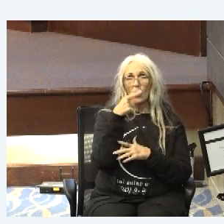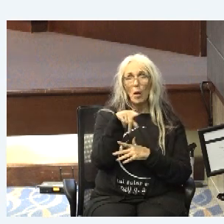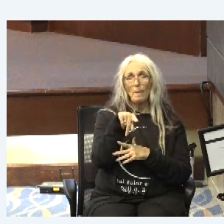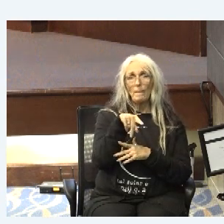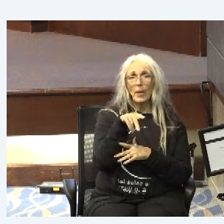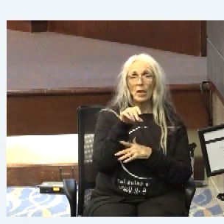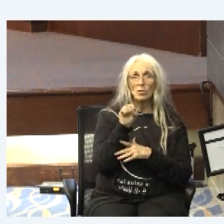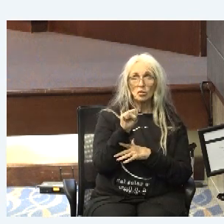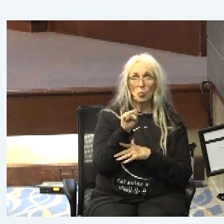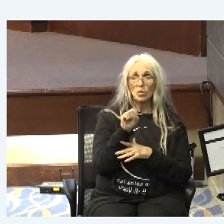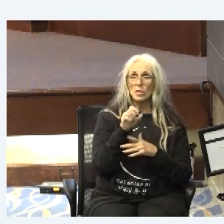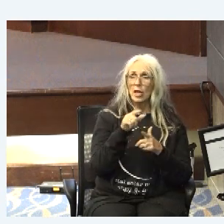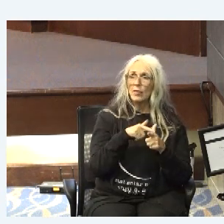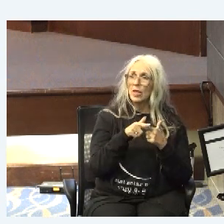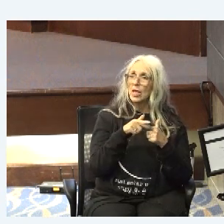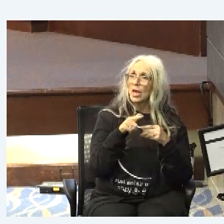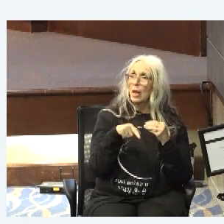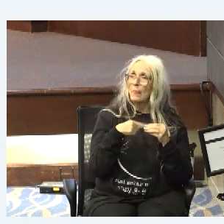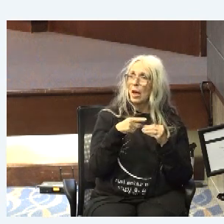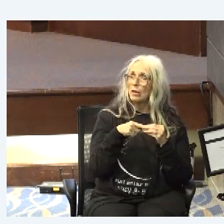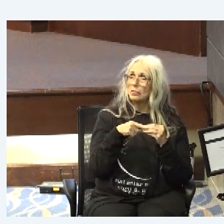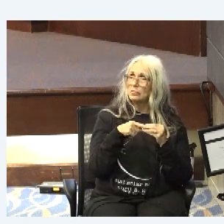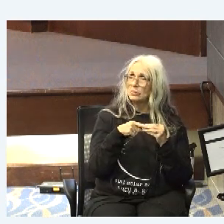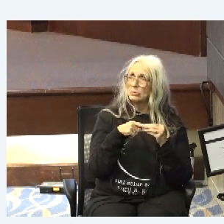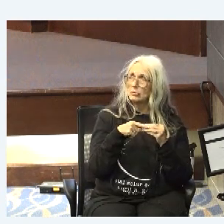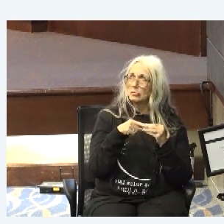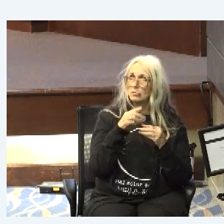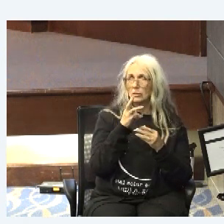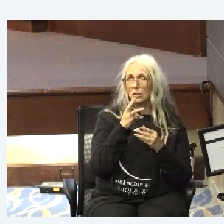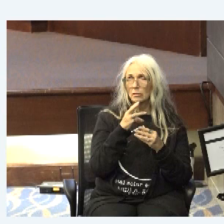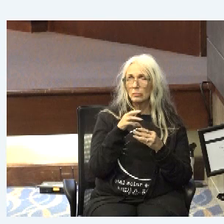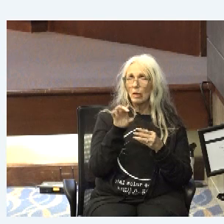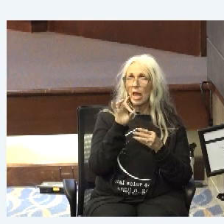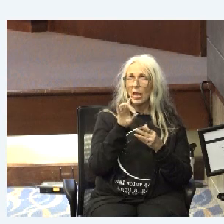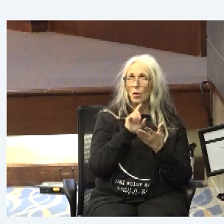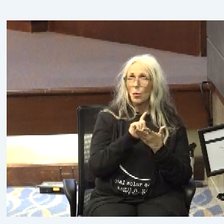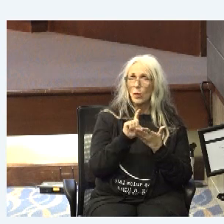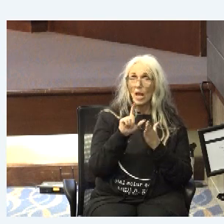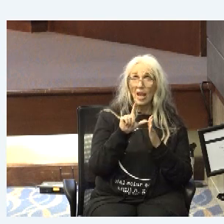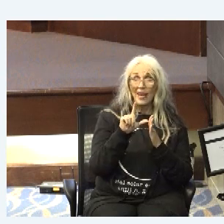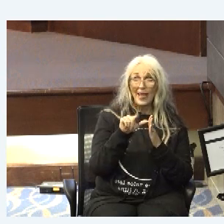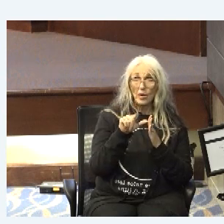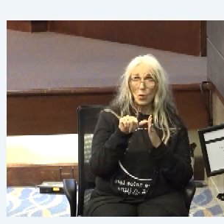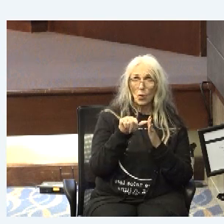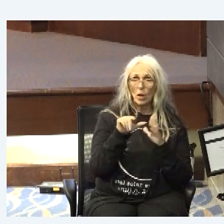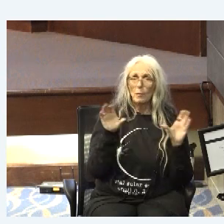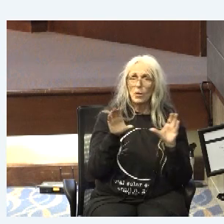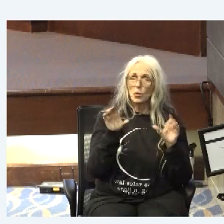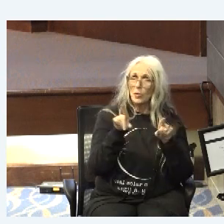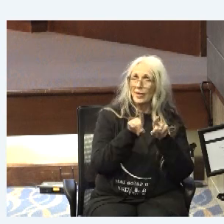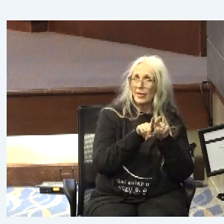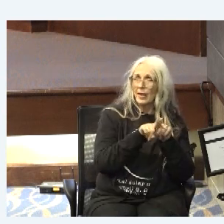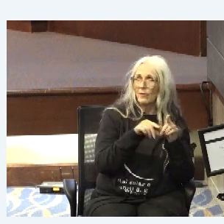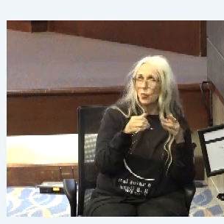Shores. And then about 6 to 8 weeks later, we'll do the same thing for the new